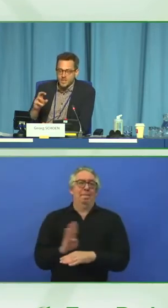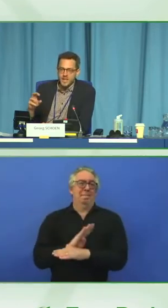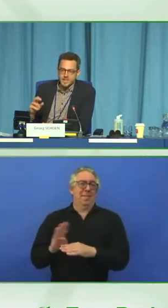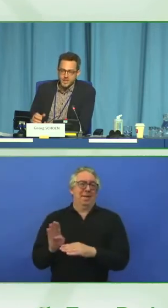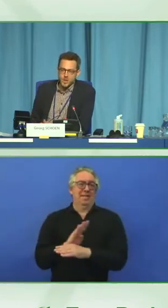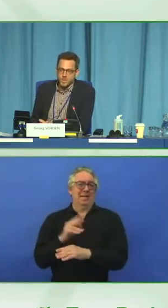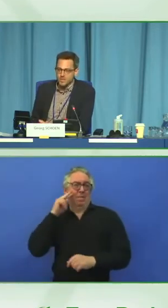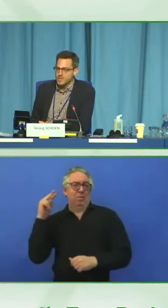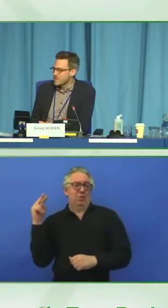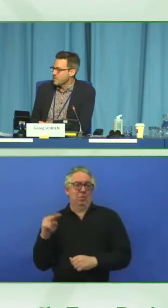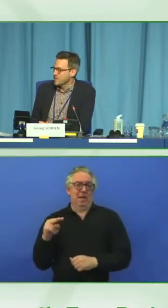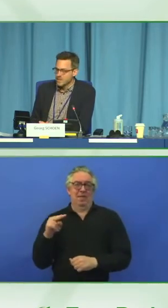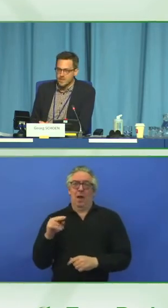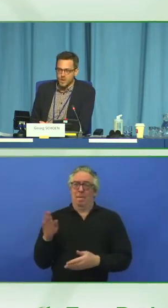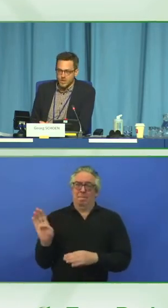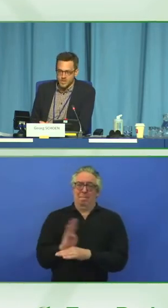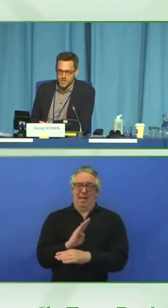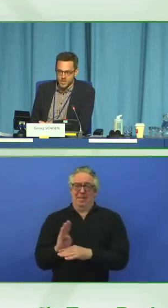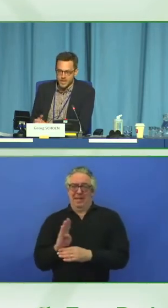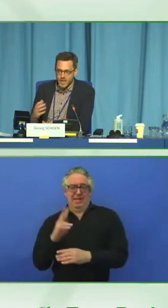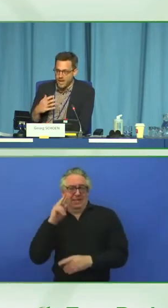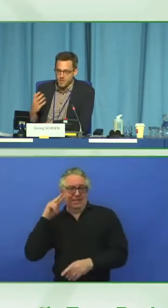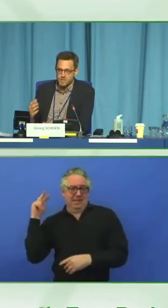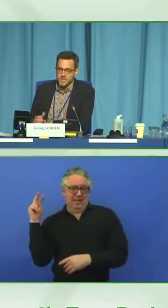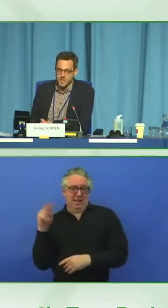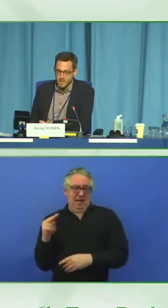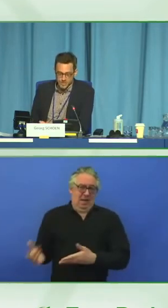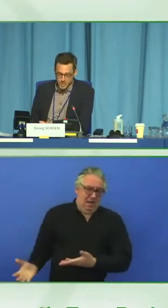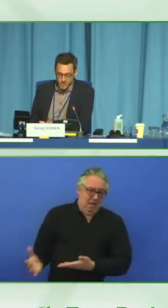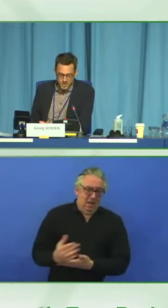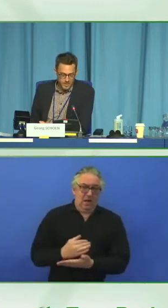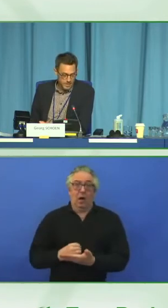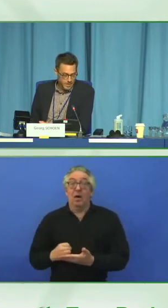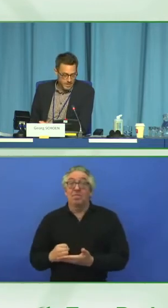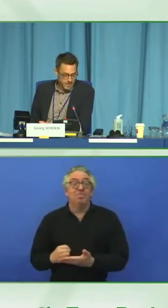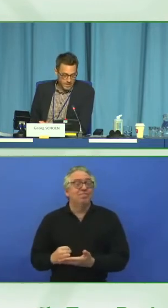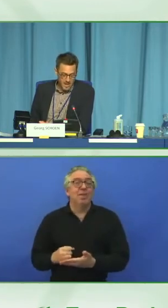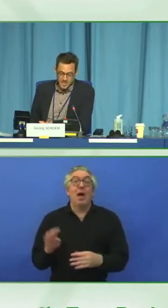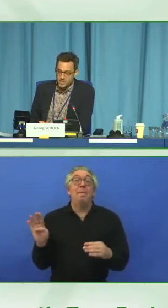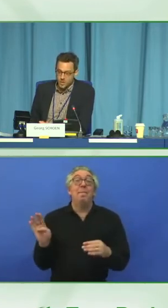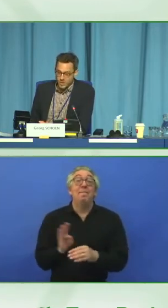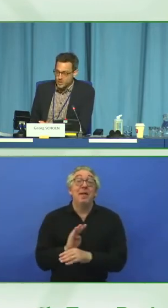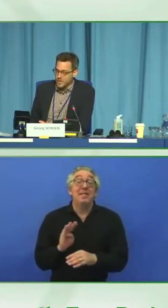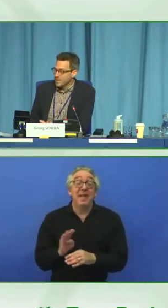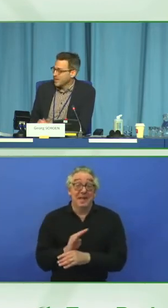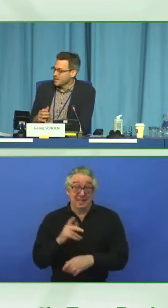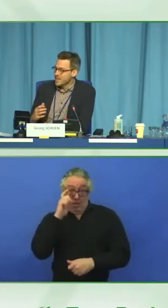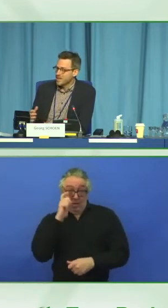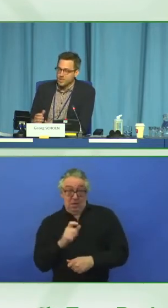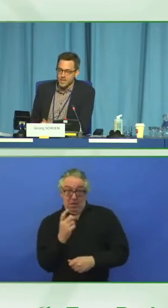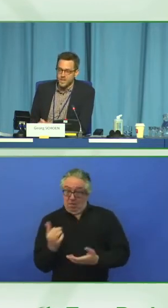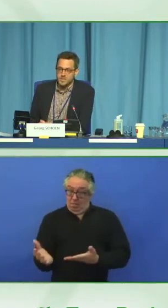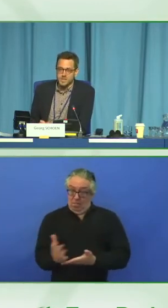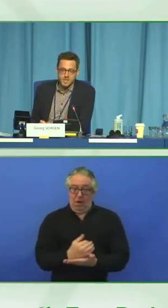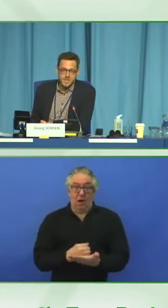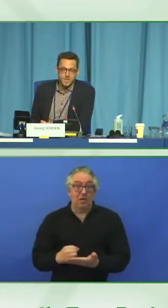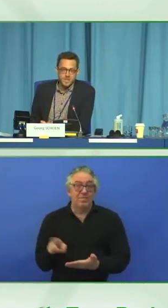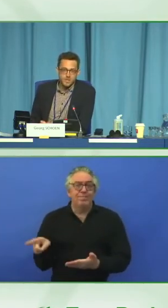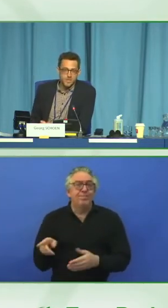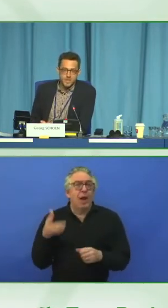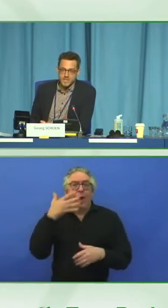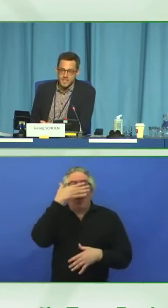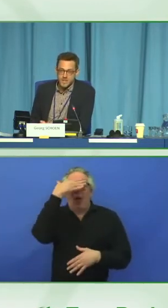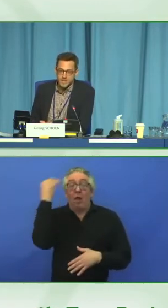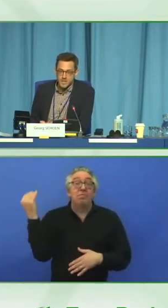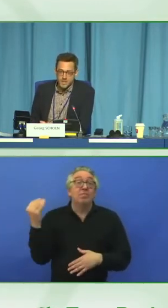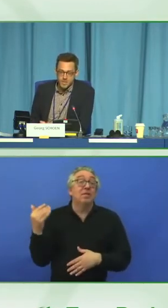has not yet the topic of disability on its agenda. I was myself totally astonished when I started to engage with the